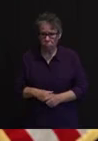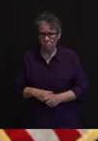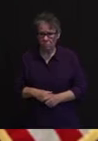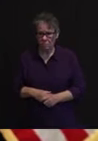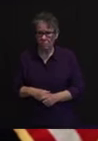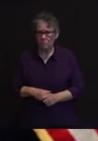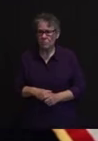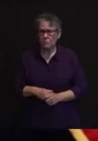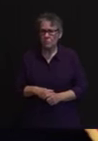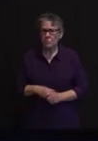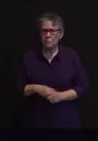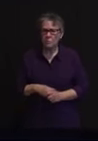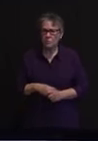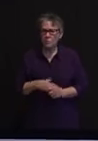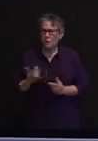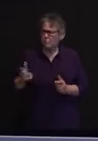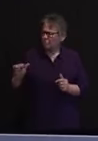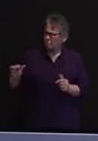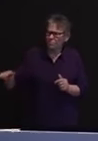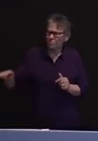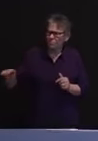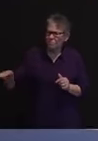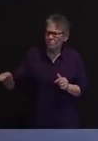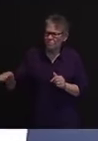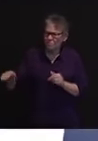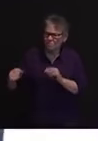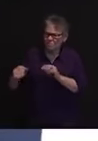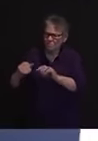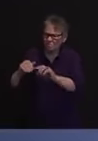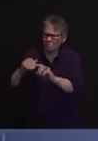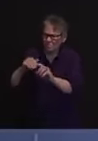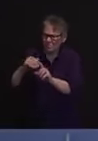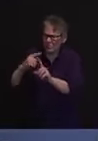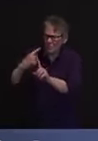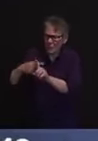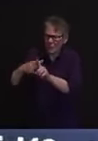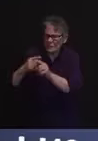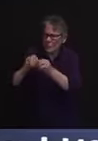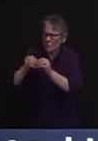the overwhelming amount of folks who are being tested continue to be symptomatic, right?